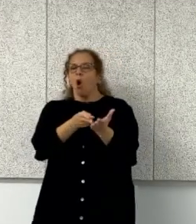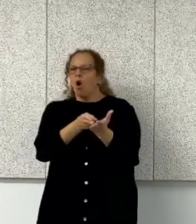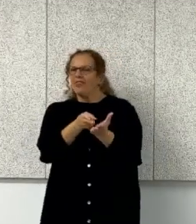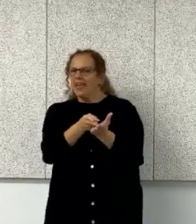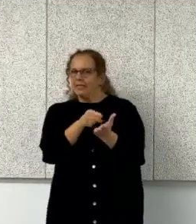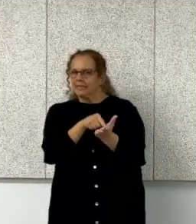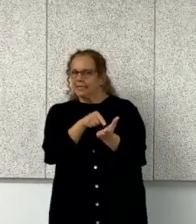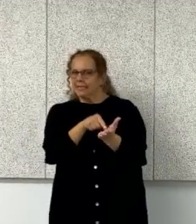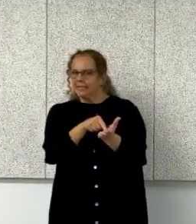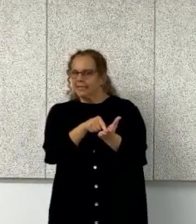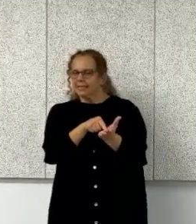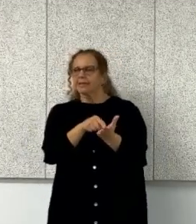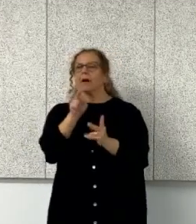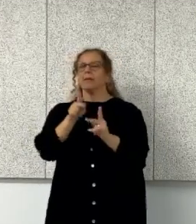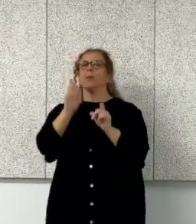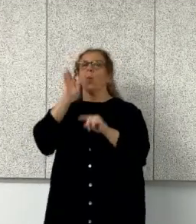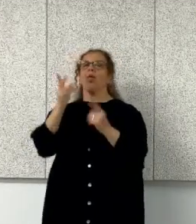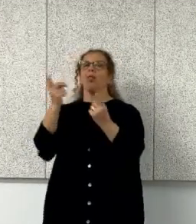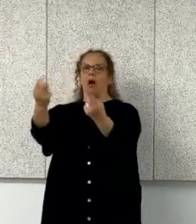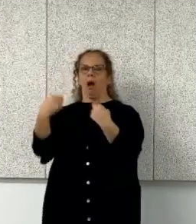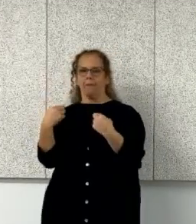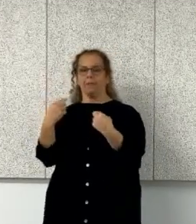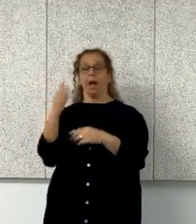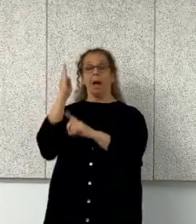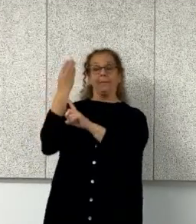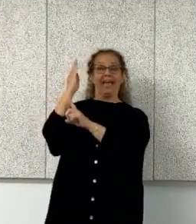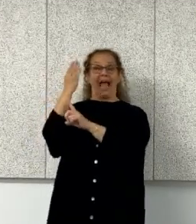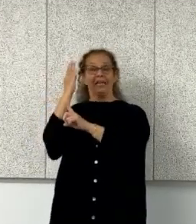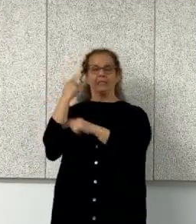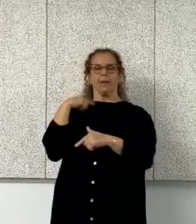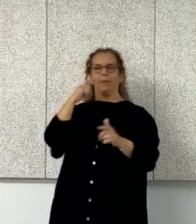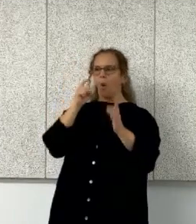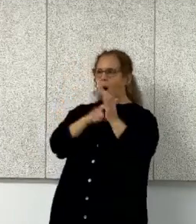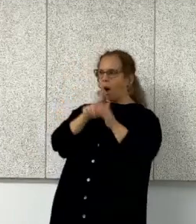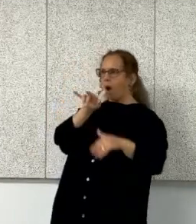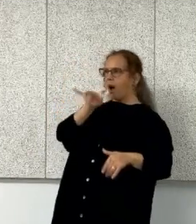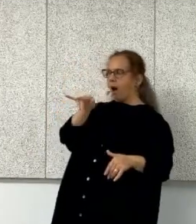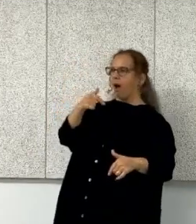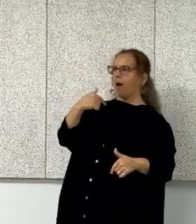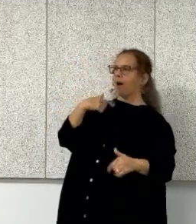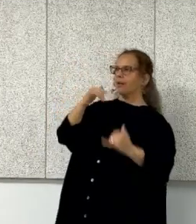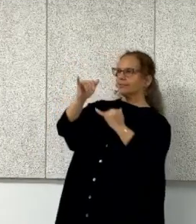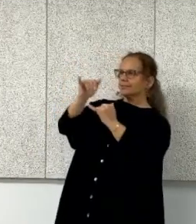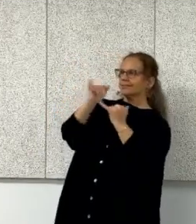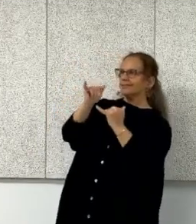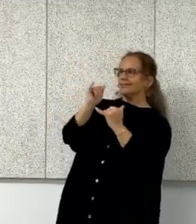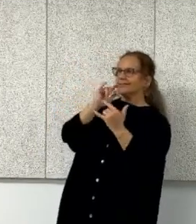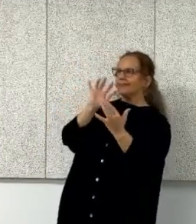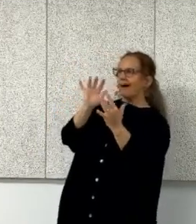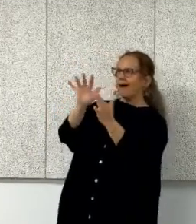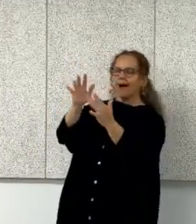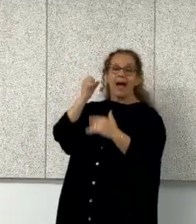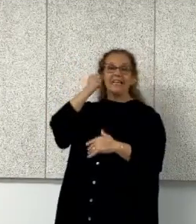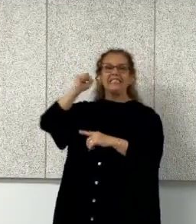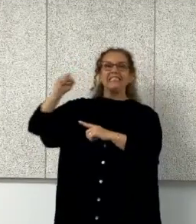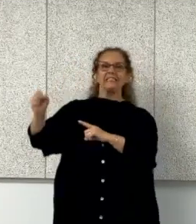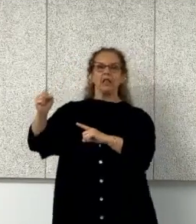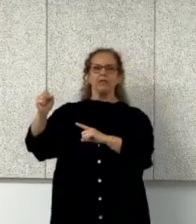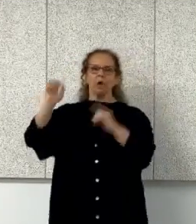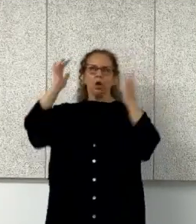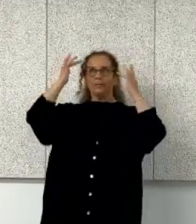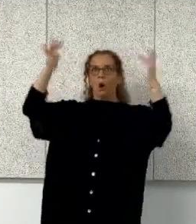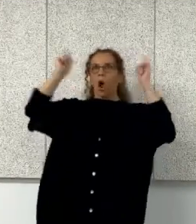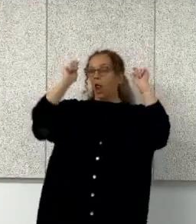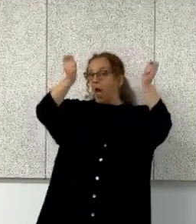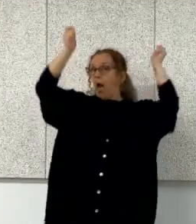So authentically, folks knew that Beyonce was for them, and you couldn't find like silver sparkly cowboy hats anywhere this